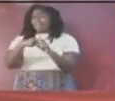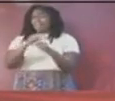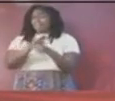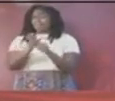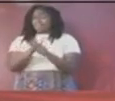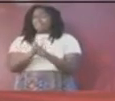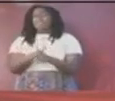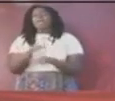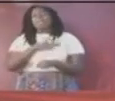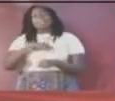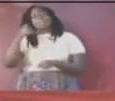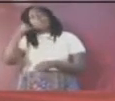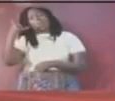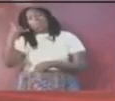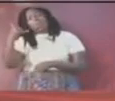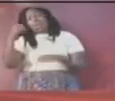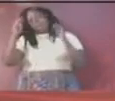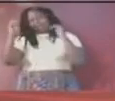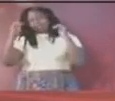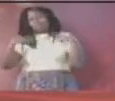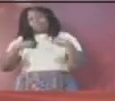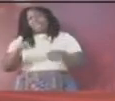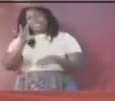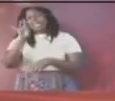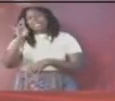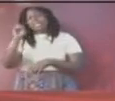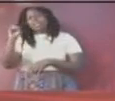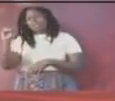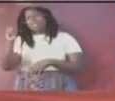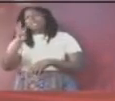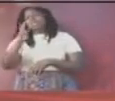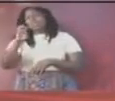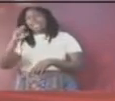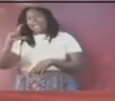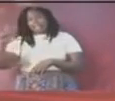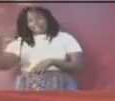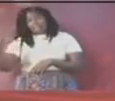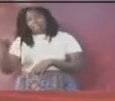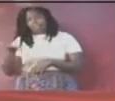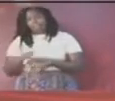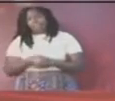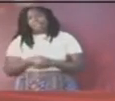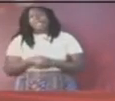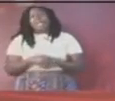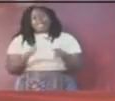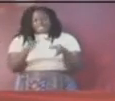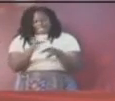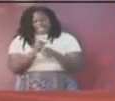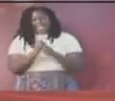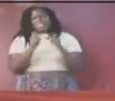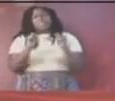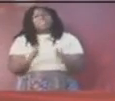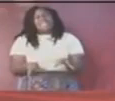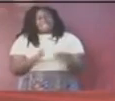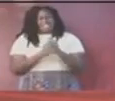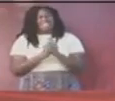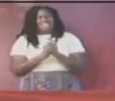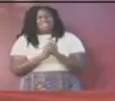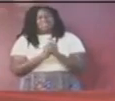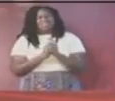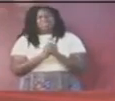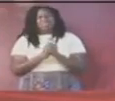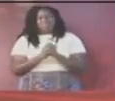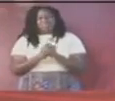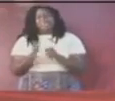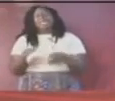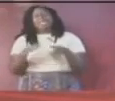on 800-WELL, 877-WELL, and arrange to be tested. During that time between the